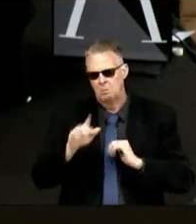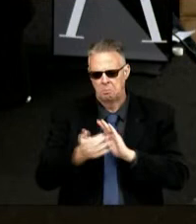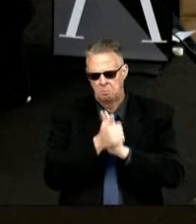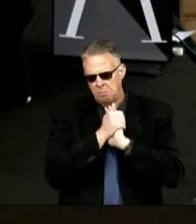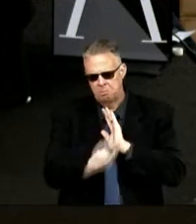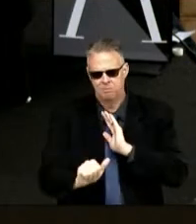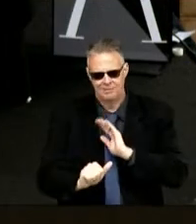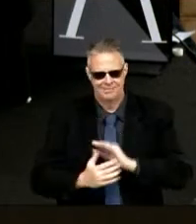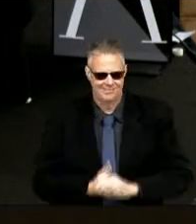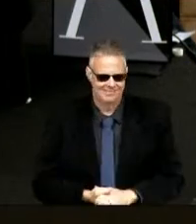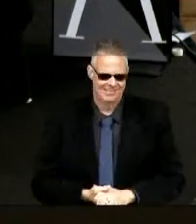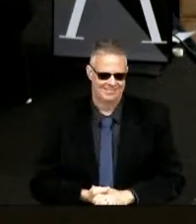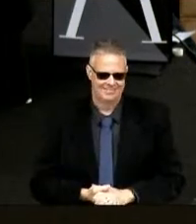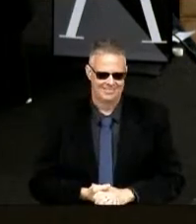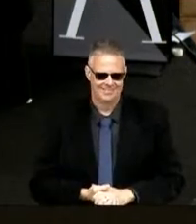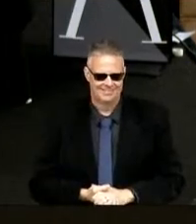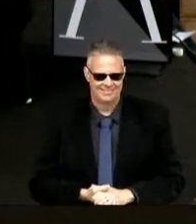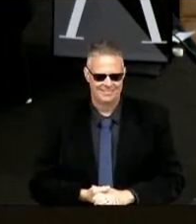at it.